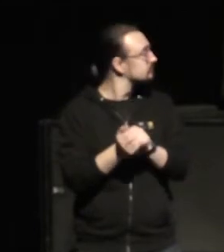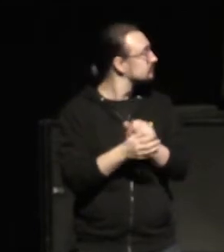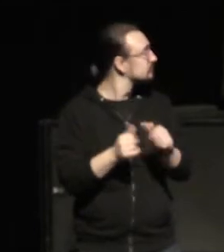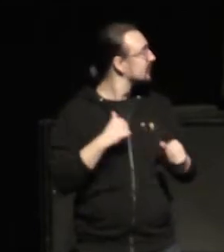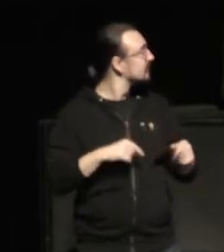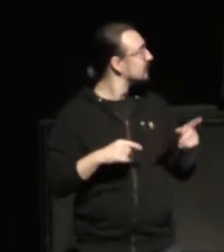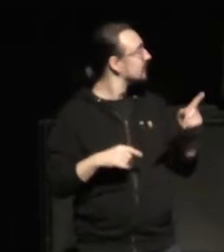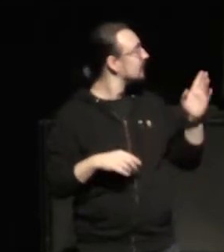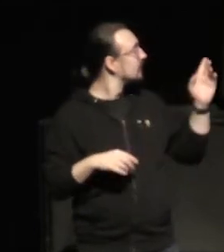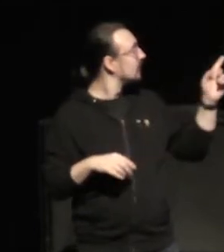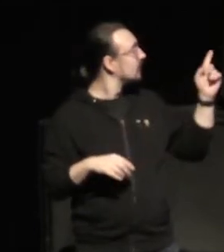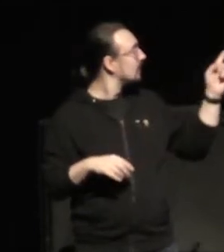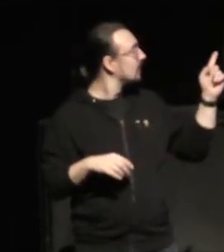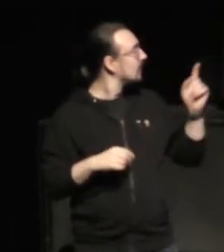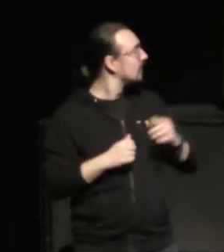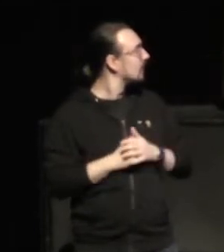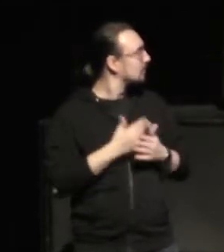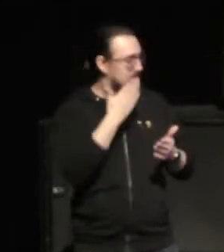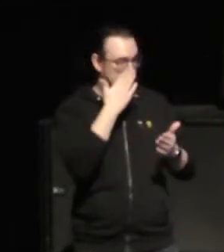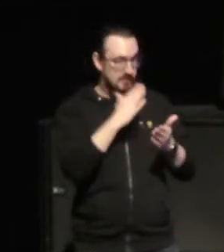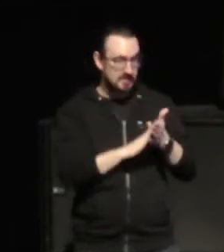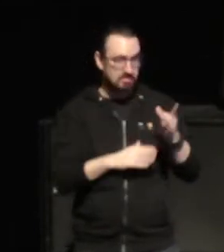And this is